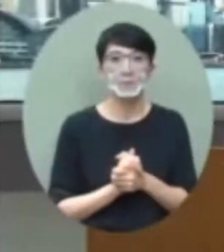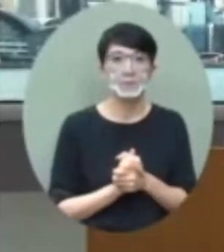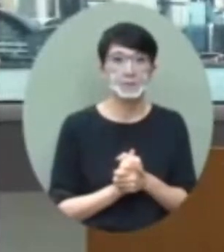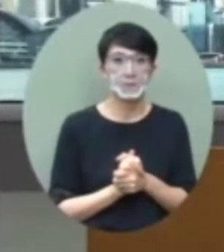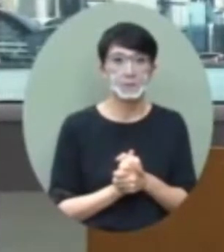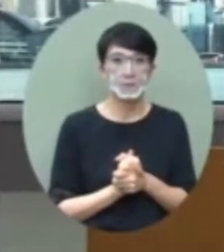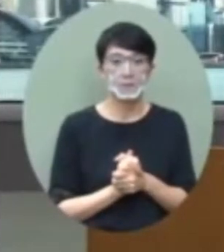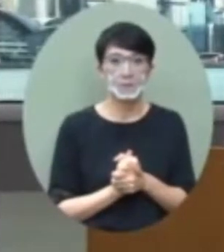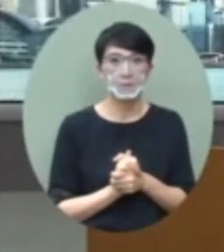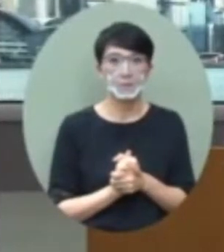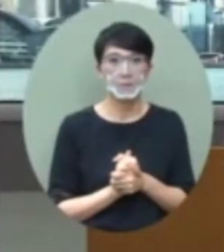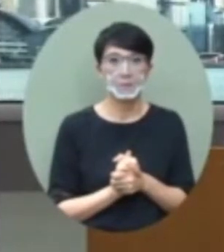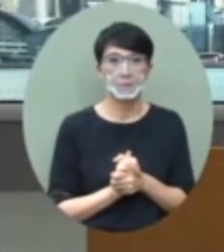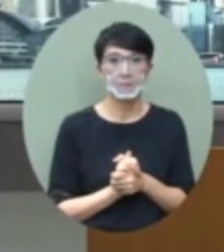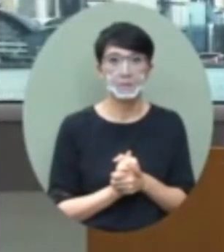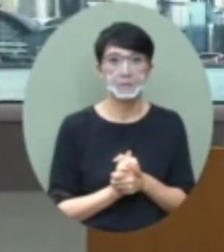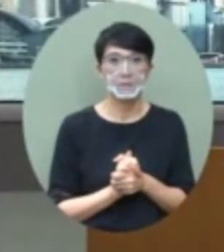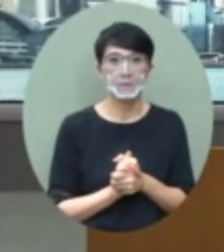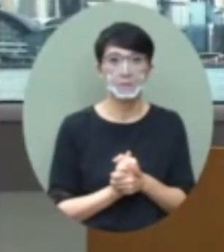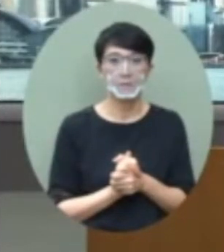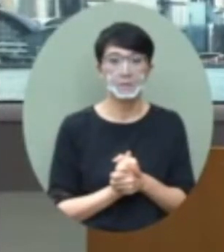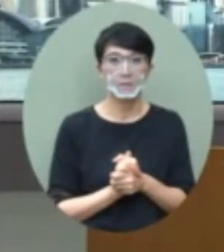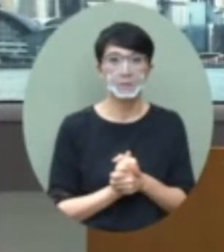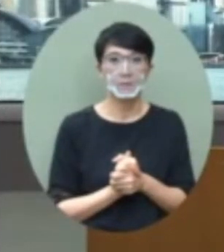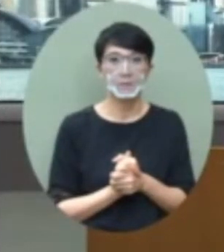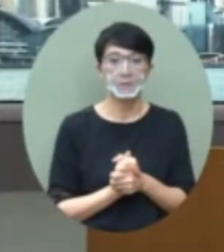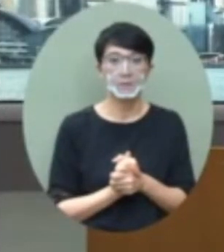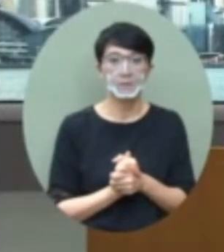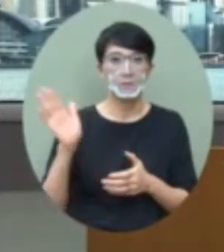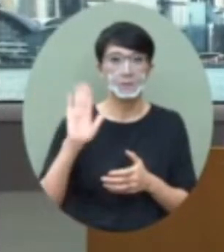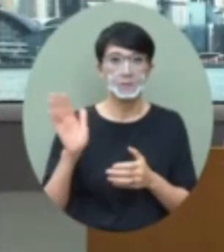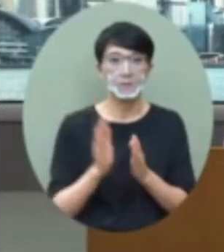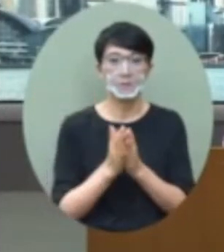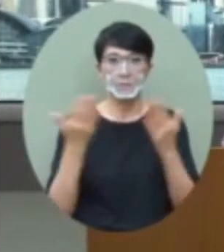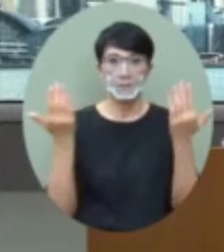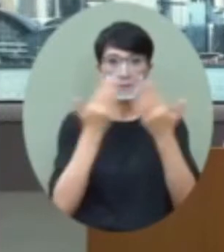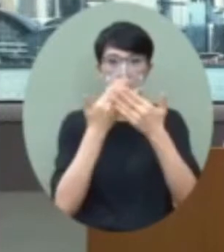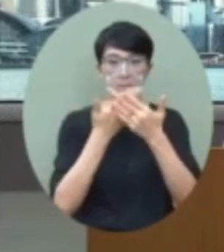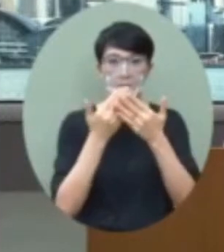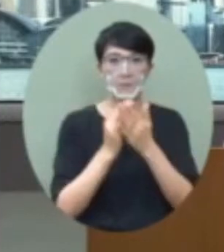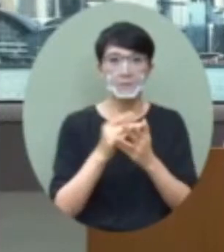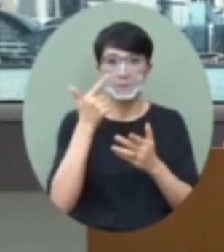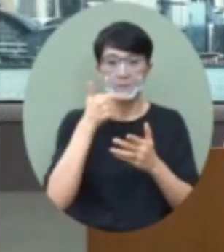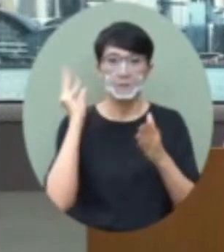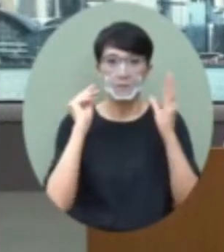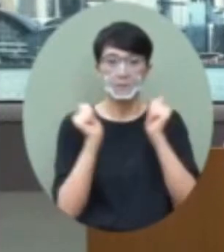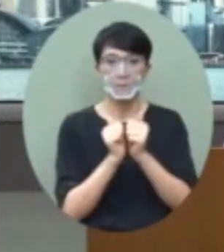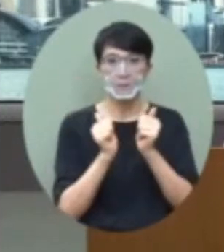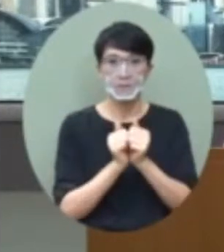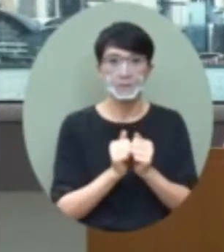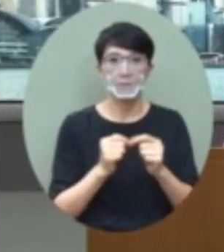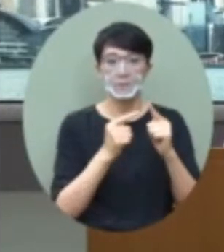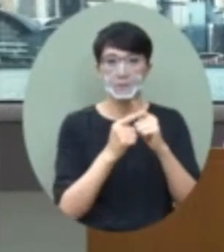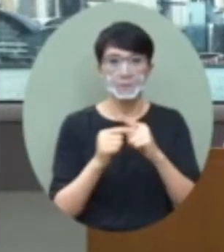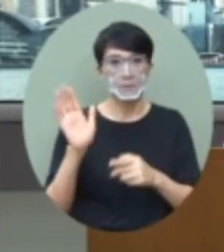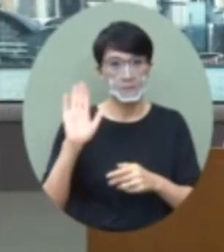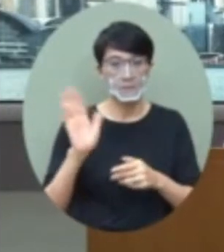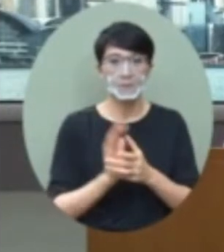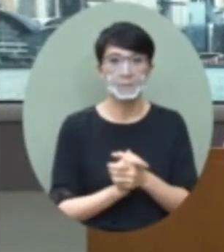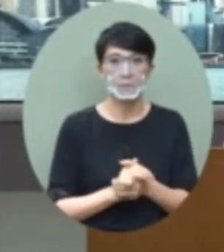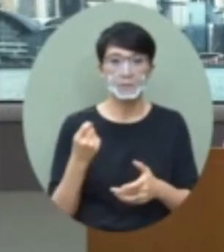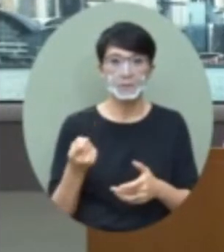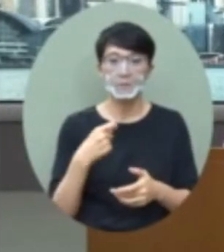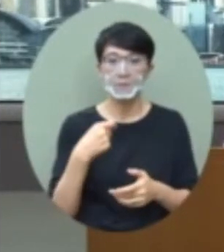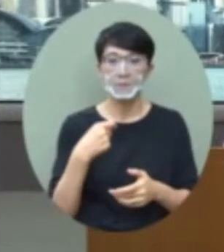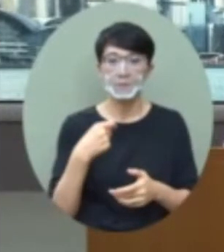Protection, and Dr. Lau Kai-hin, Chief Manager from Hospital Authority. Dr. Choi, please. Good afternoon, everyone.